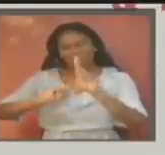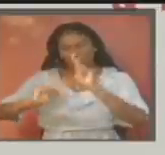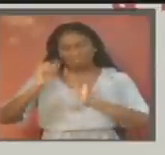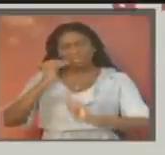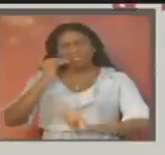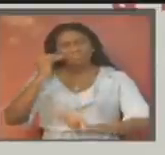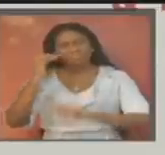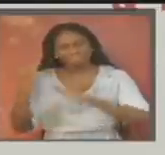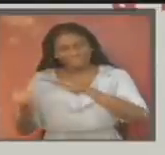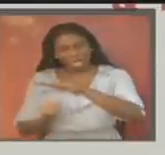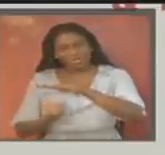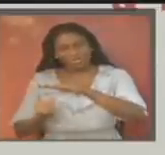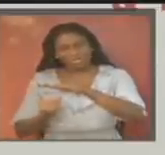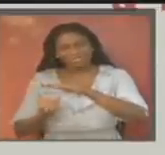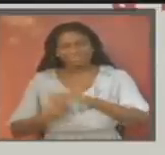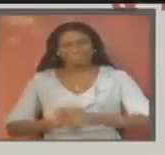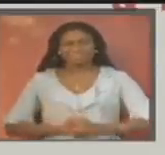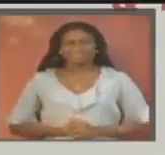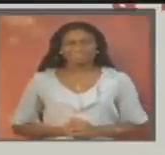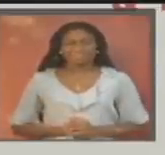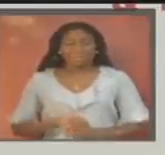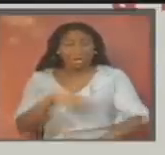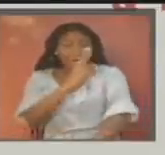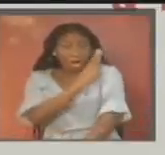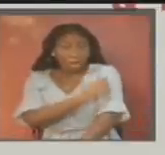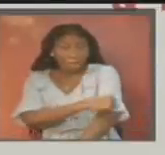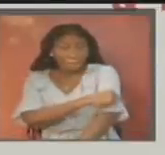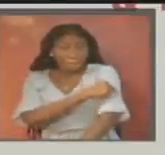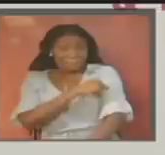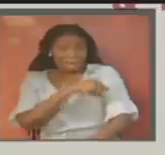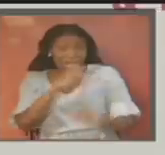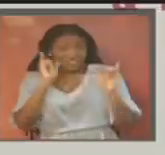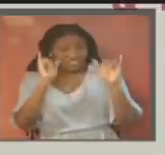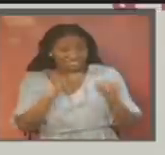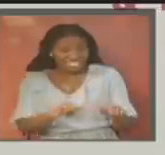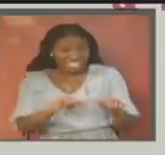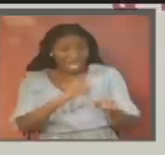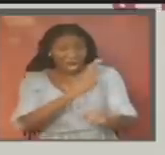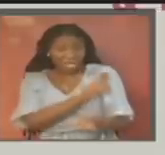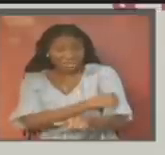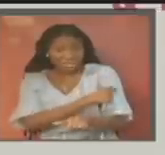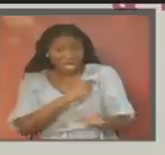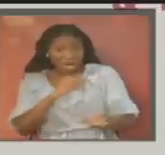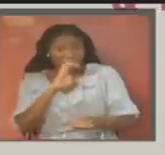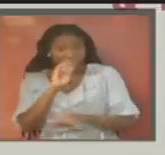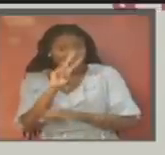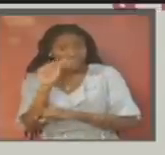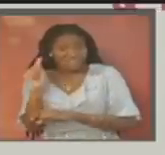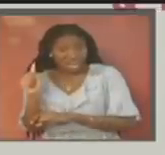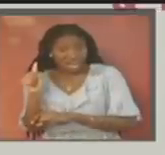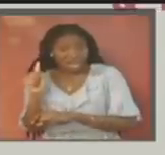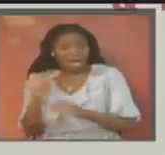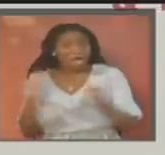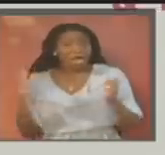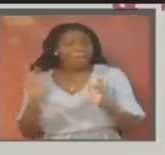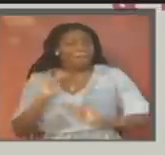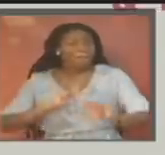a further breakdown of the hospital cases. So within the system, Hoover Hospital and Multi-Training